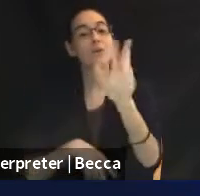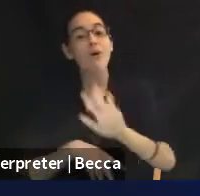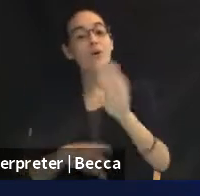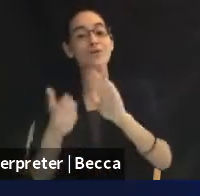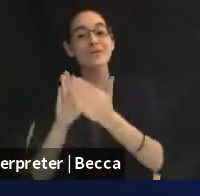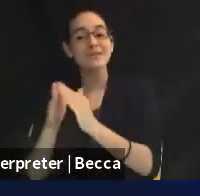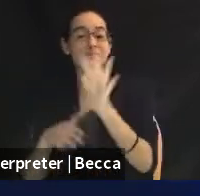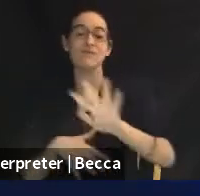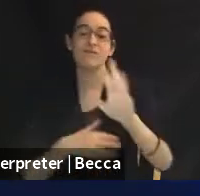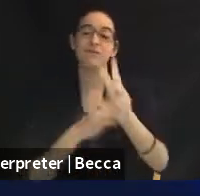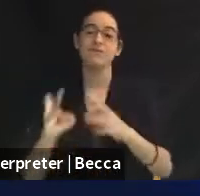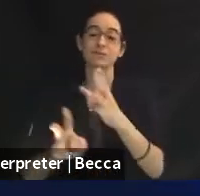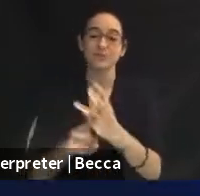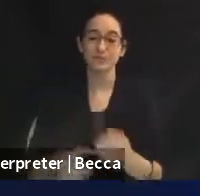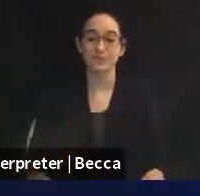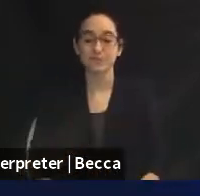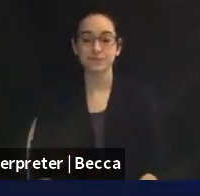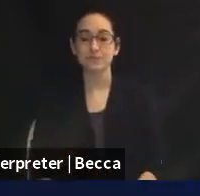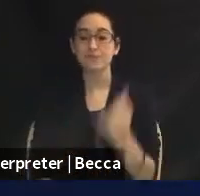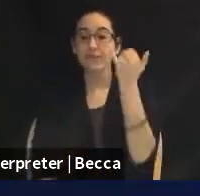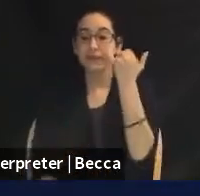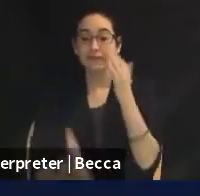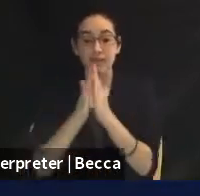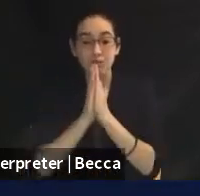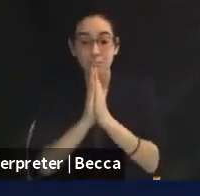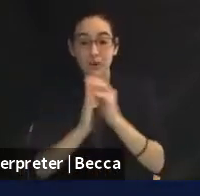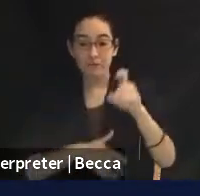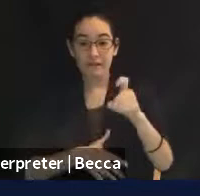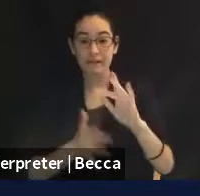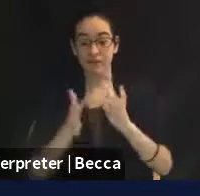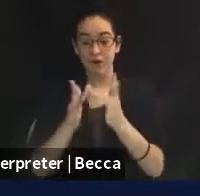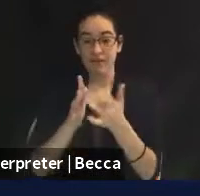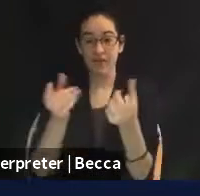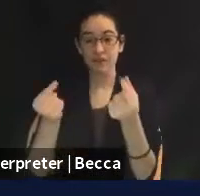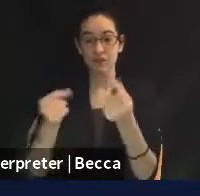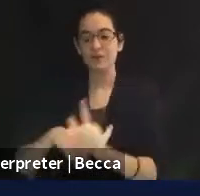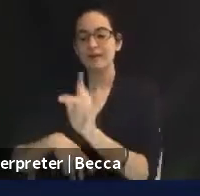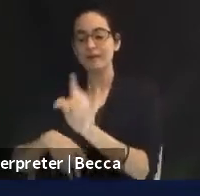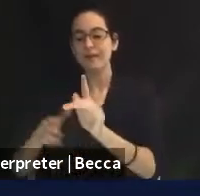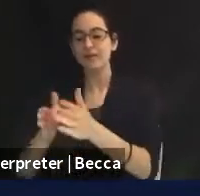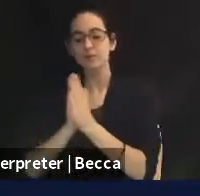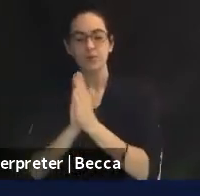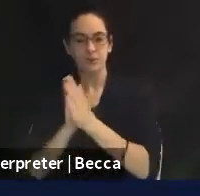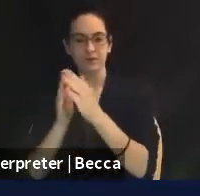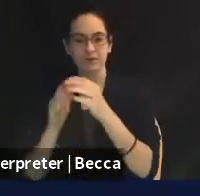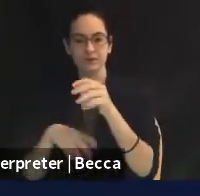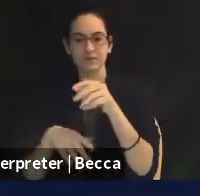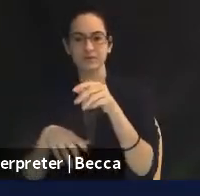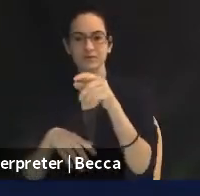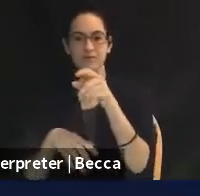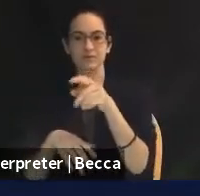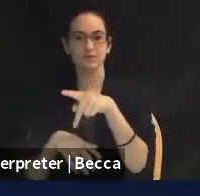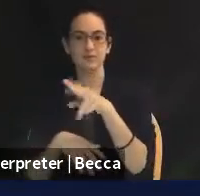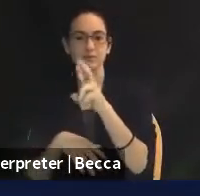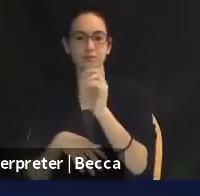the world. Now, if you need prayer this morning and you're online, you can click the button that says request prayer. If you're in the room, find someone